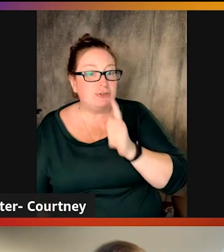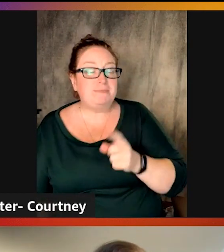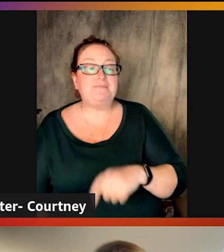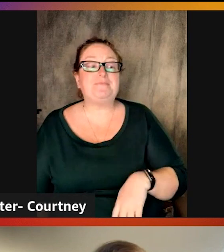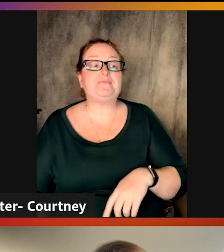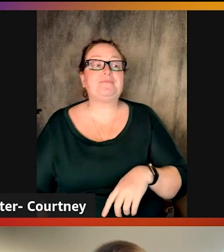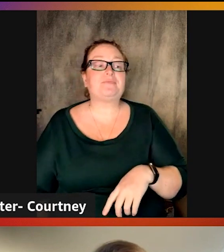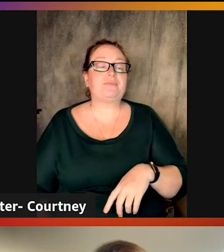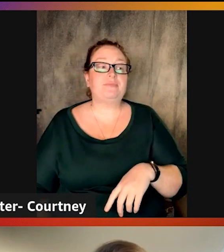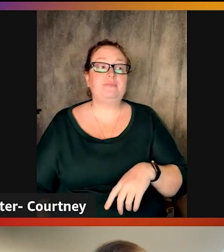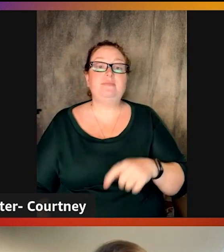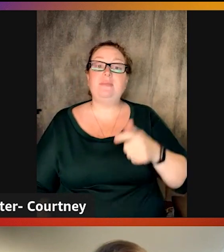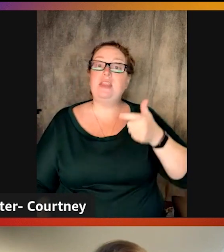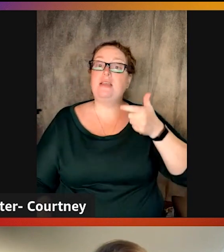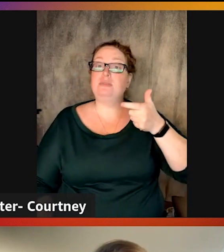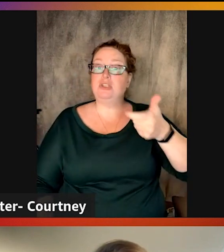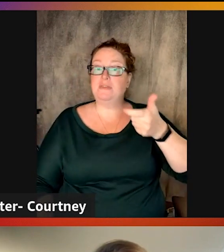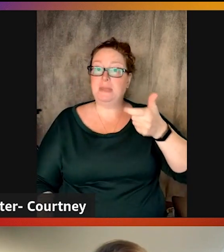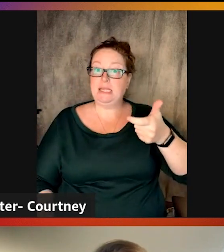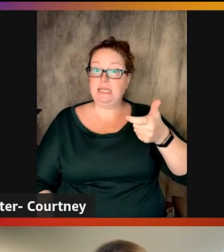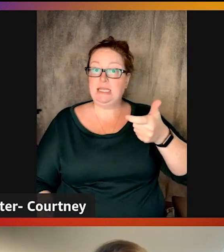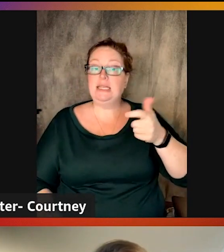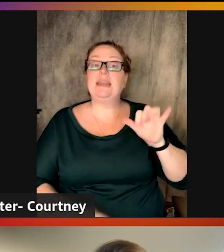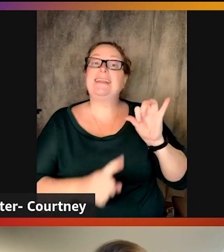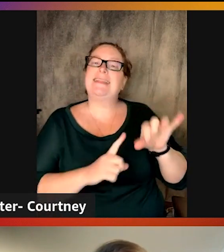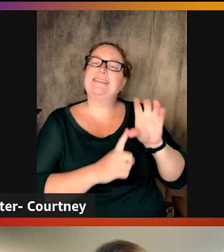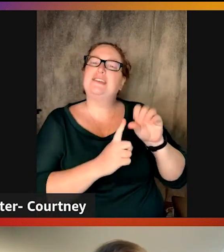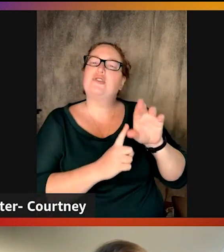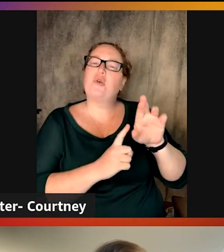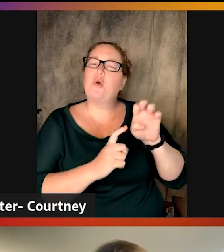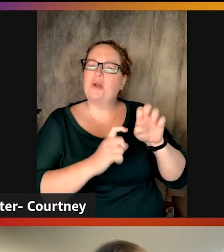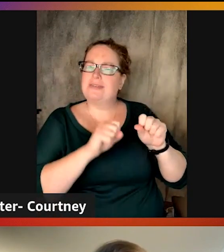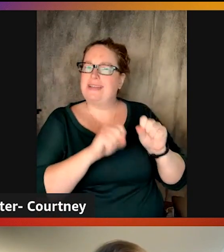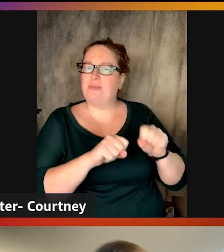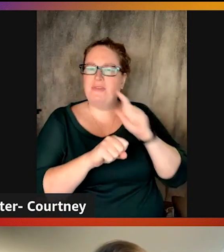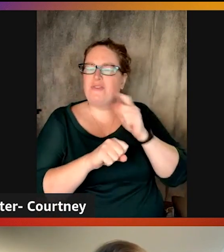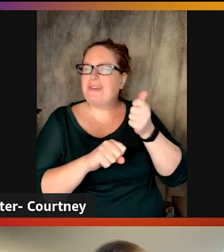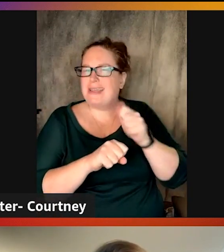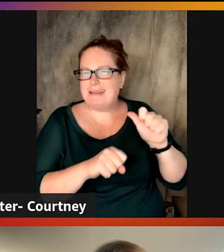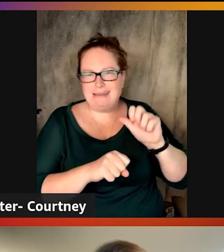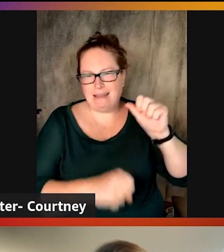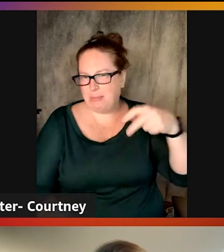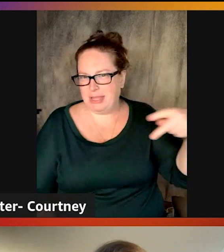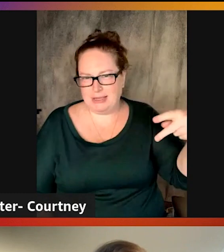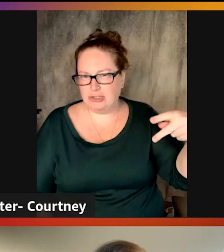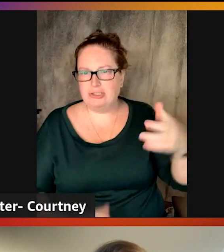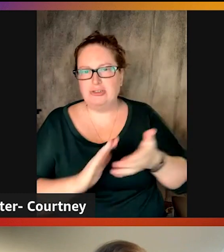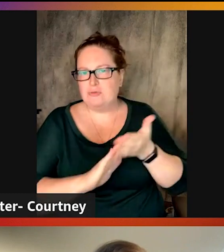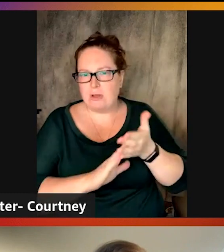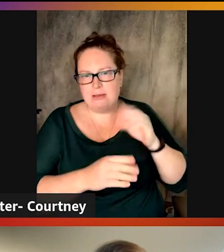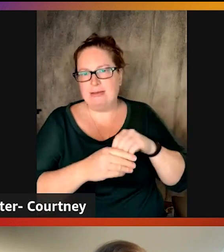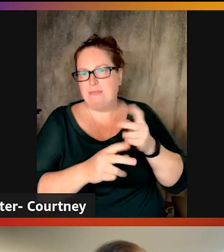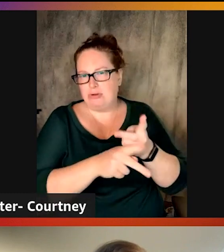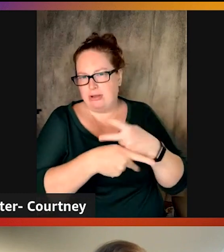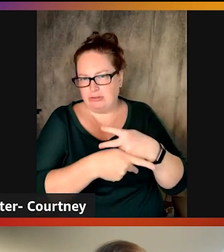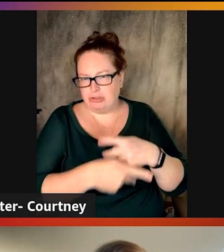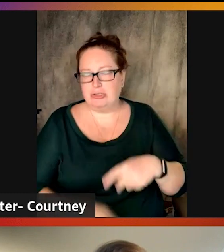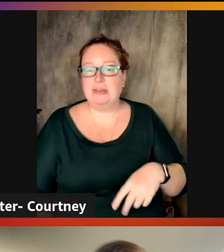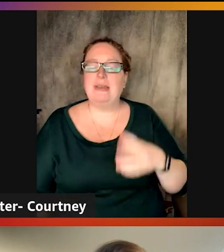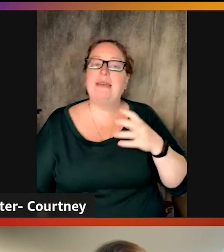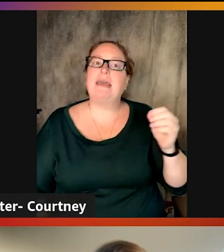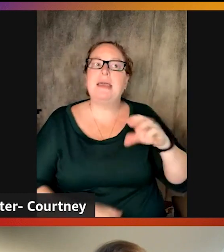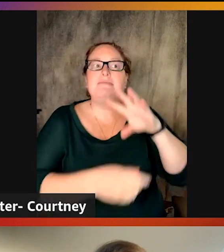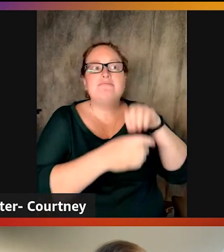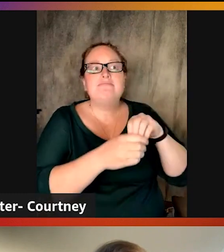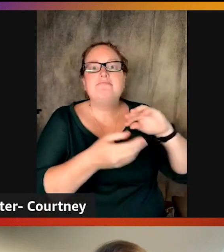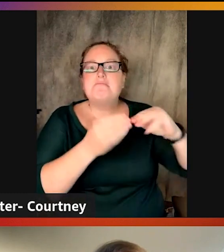all, observability is a core capability for any application to run in production. And it comprises of